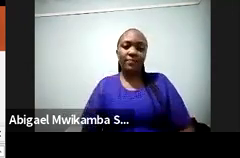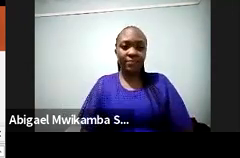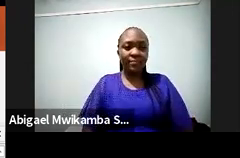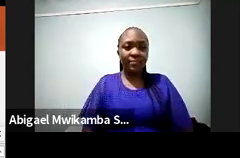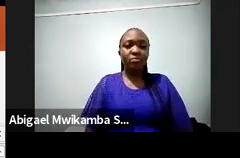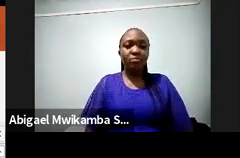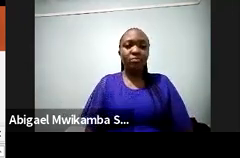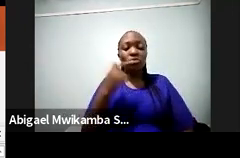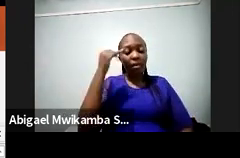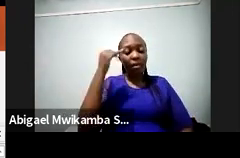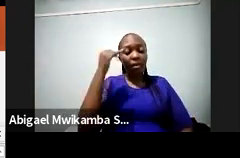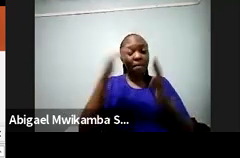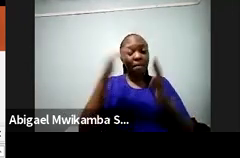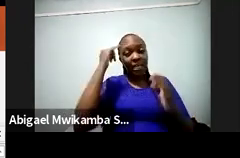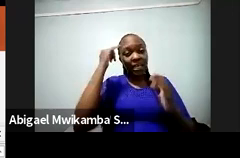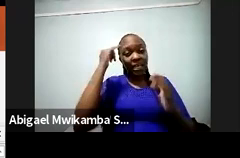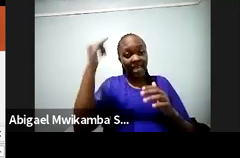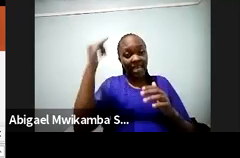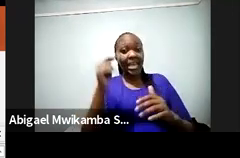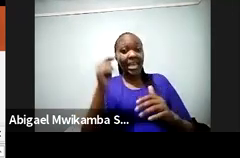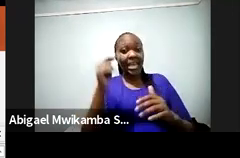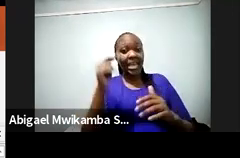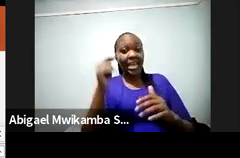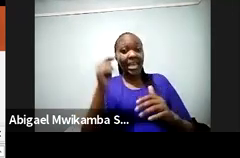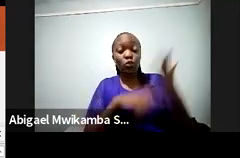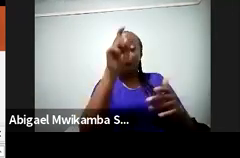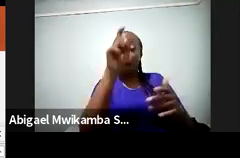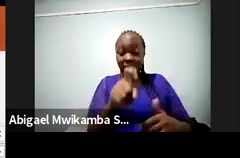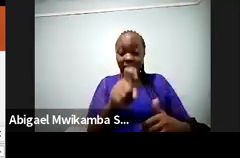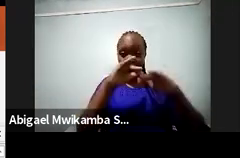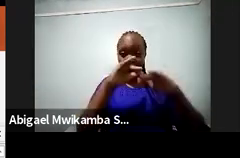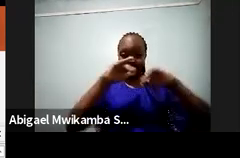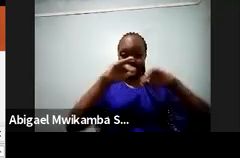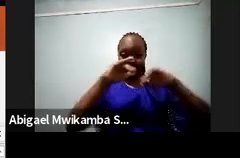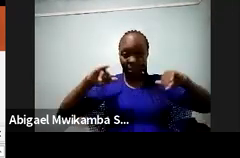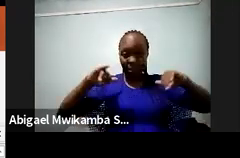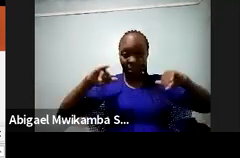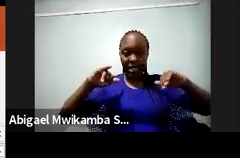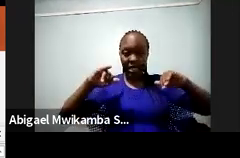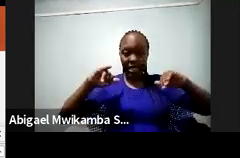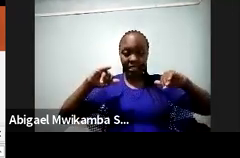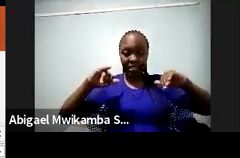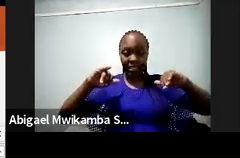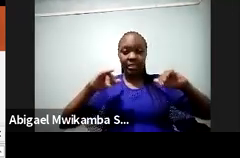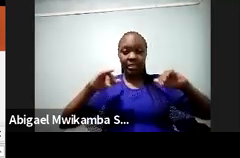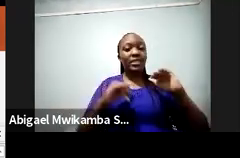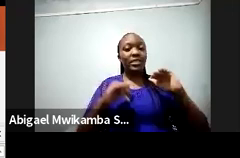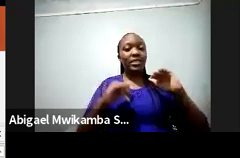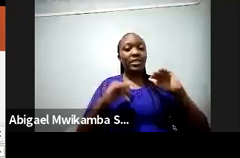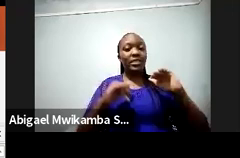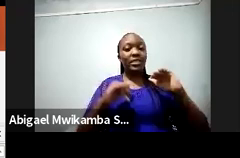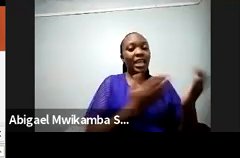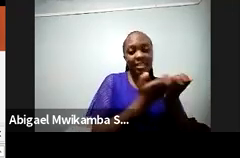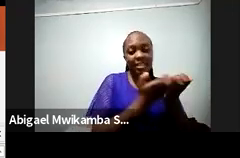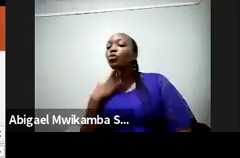want. And you need to differentiate in your life in terms of finances. What are your needs in finance and what are your wants